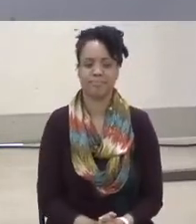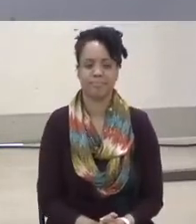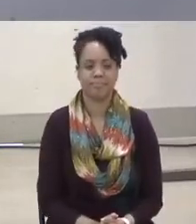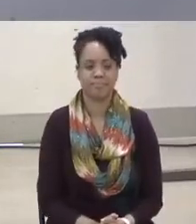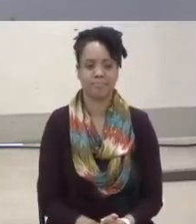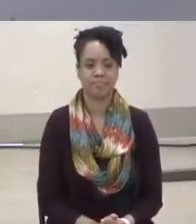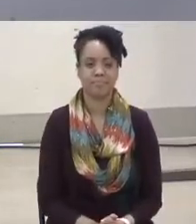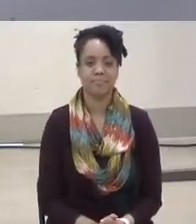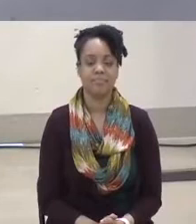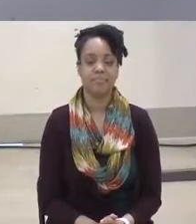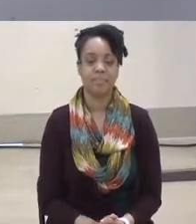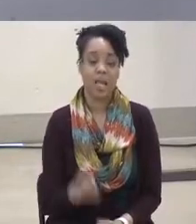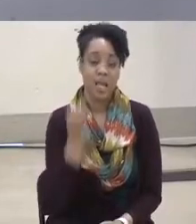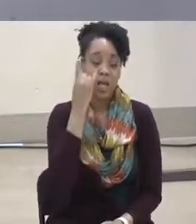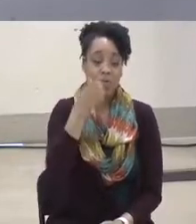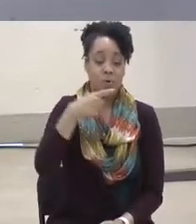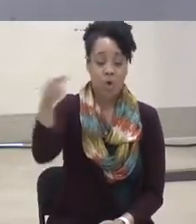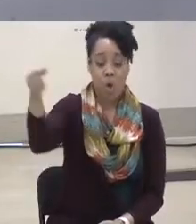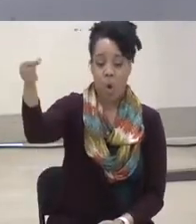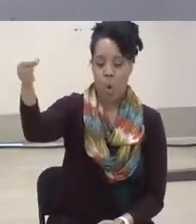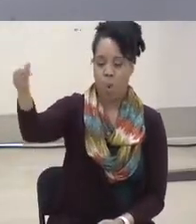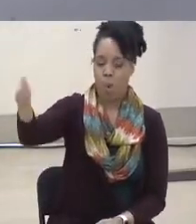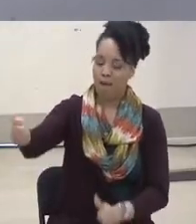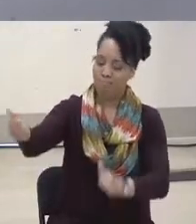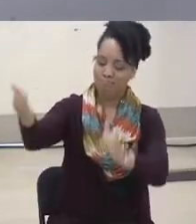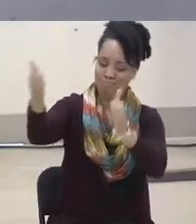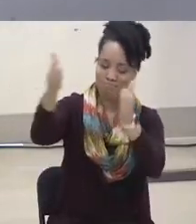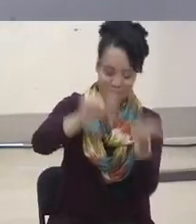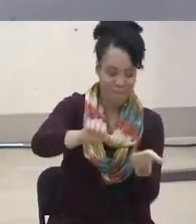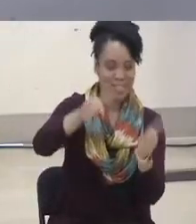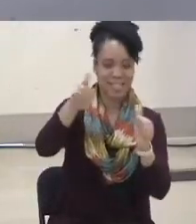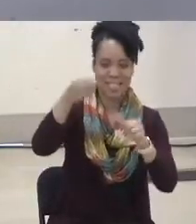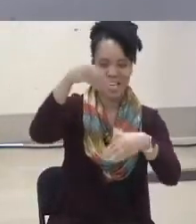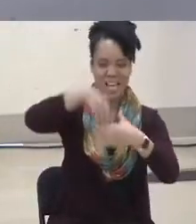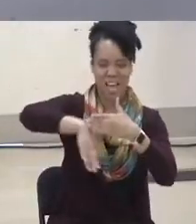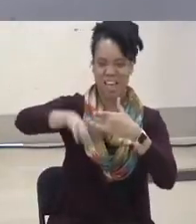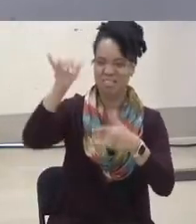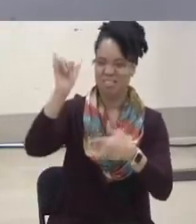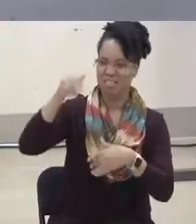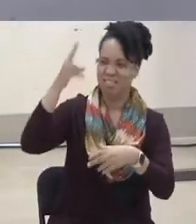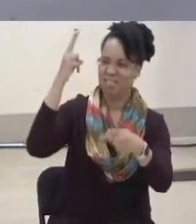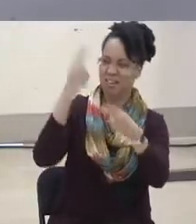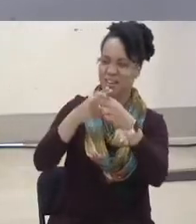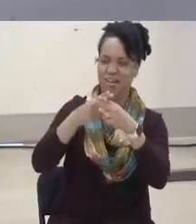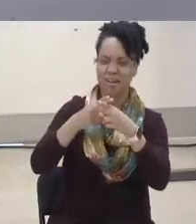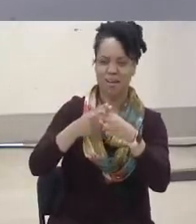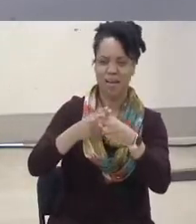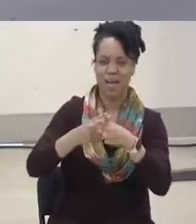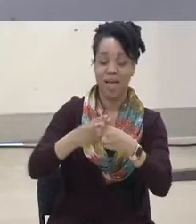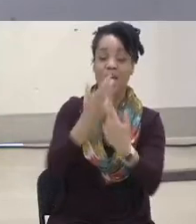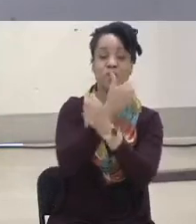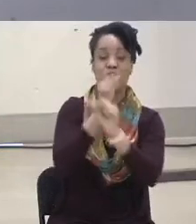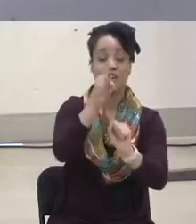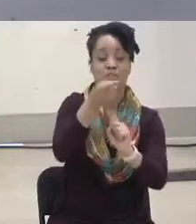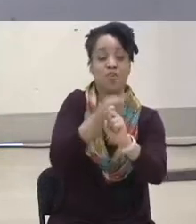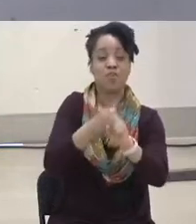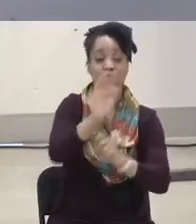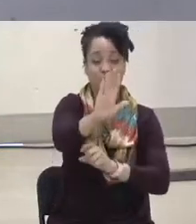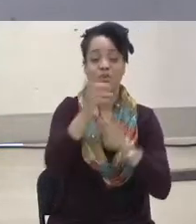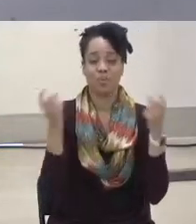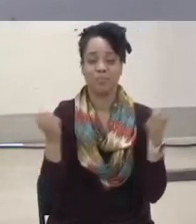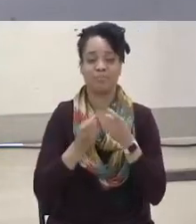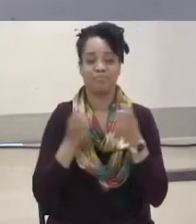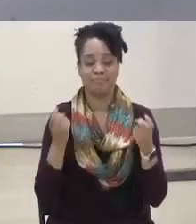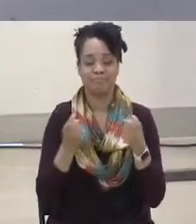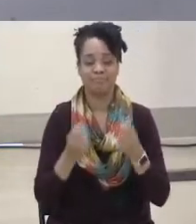el Salvador. And if you go down in that name, Y si tú eres bautizado en ese nombre, it'll save you from your sins. te salva